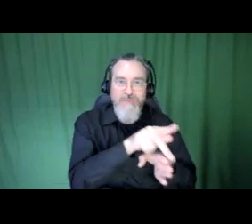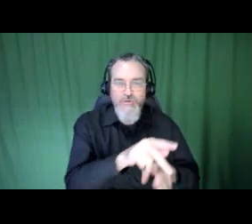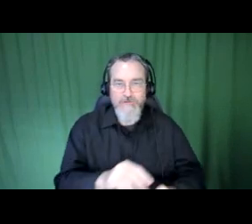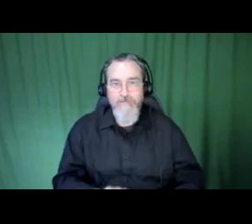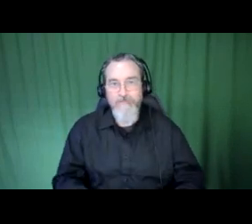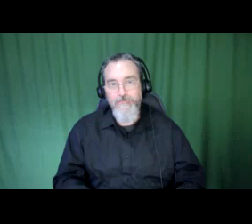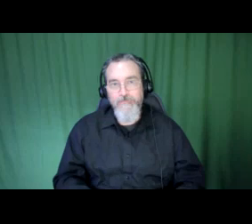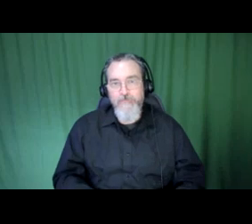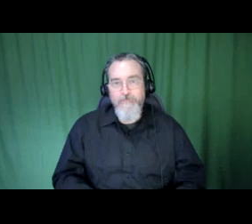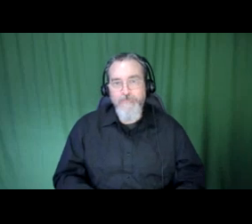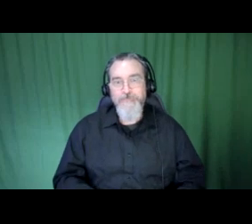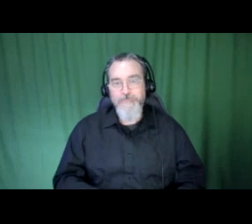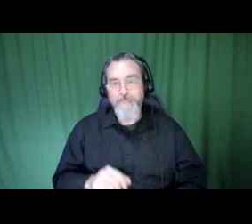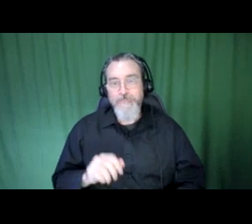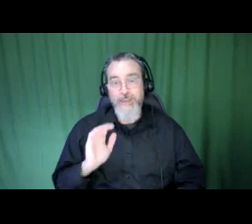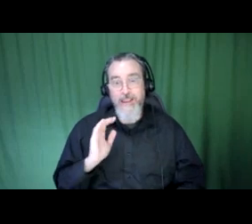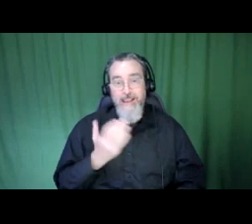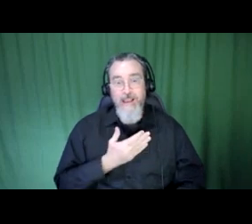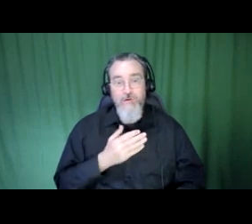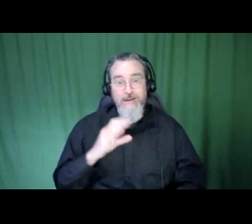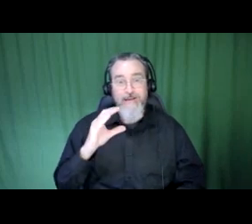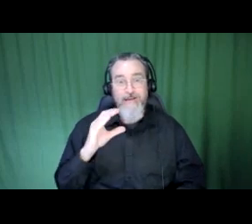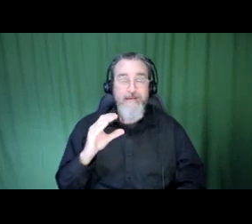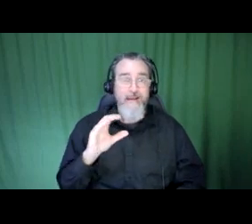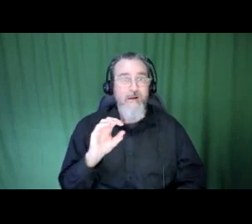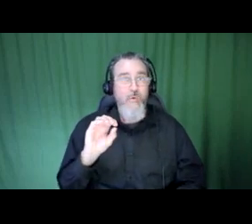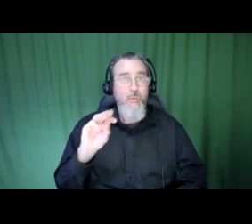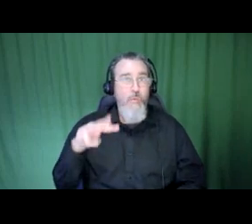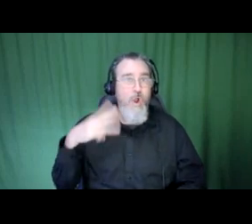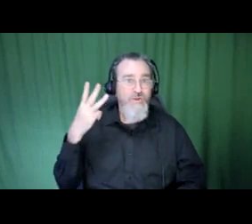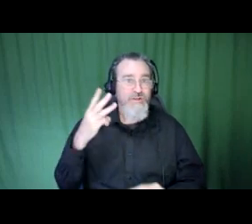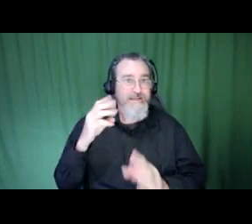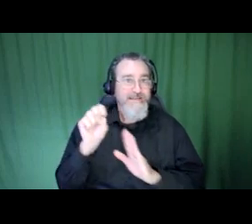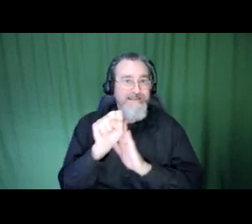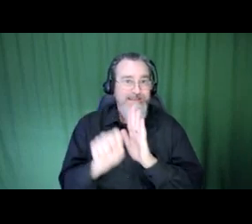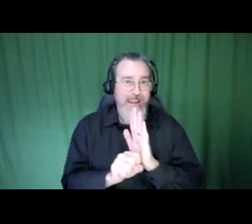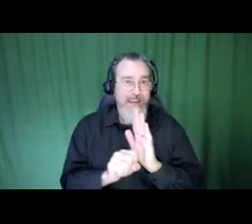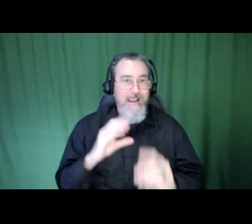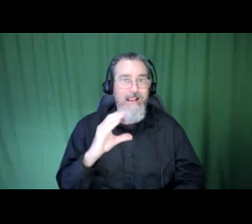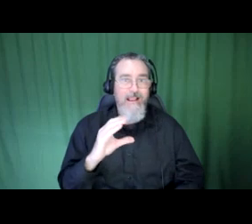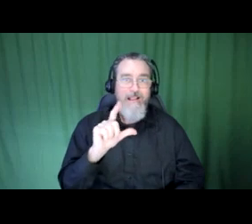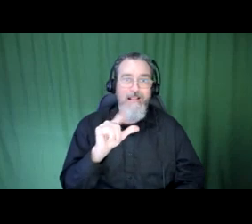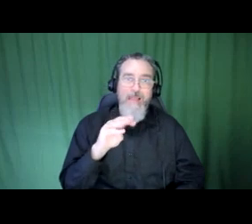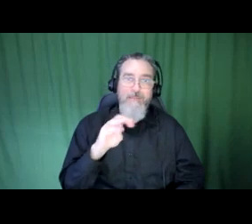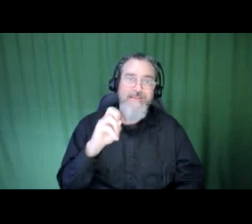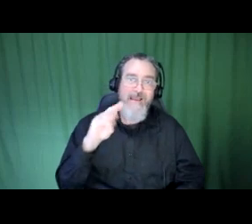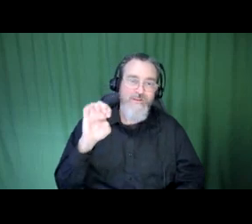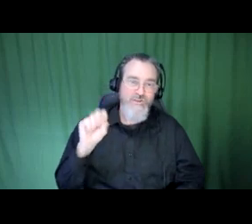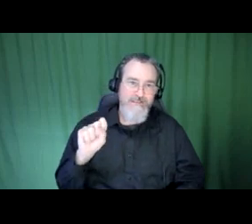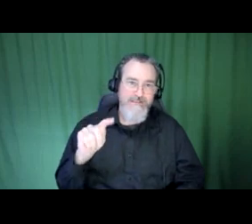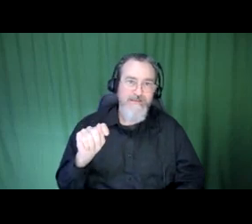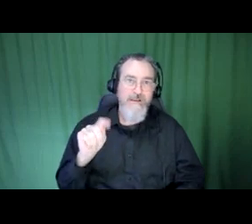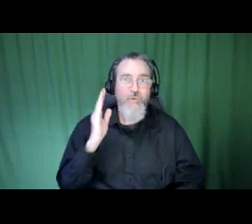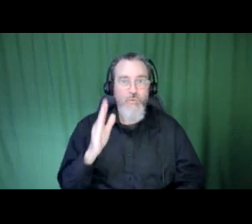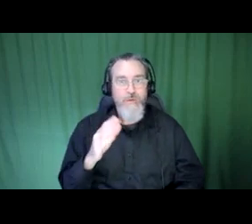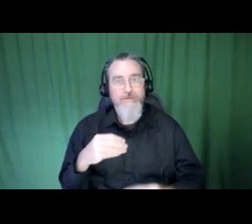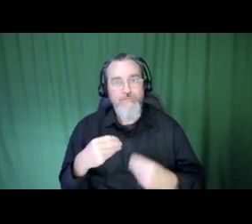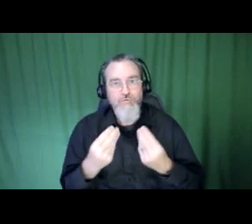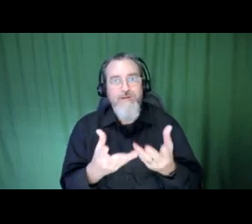UW Climate Impacts Group, which is the Office of the Washington State Climatologist, and they're going to be providing a climate camp for our faculty so that we